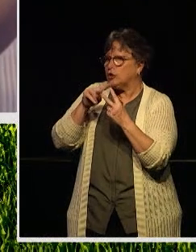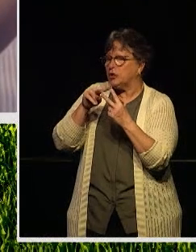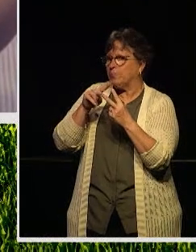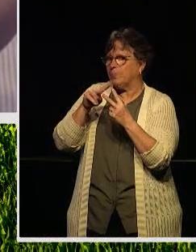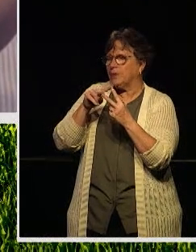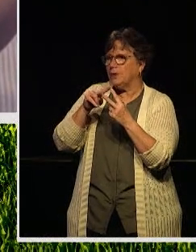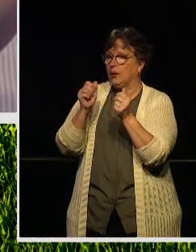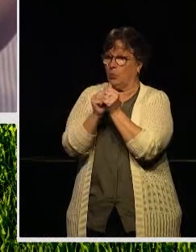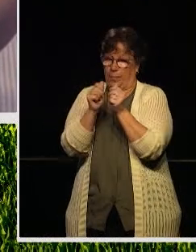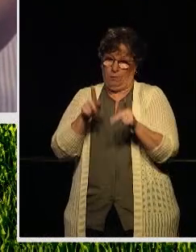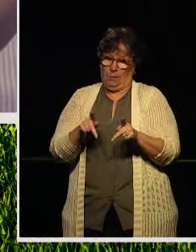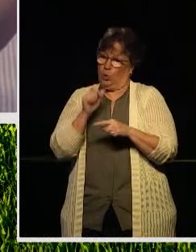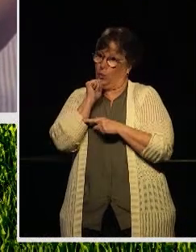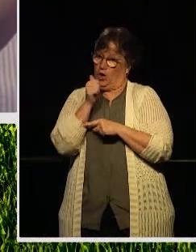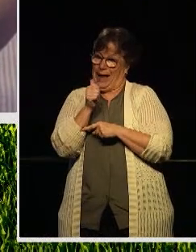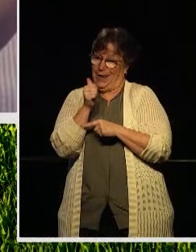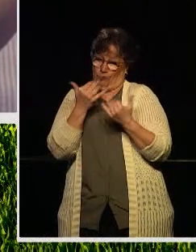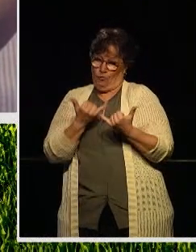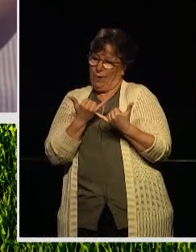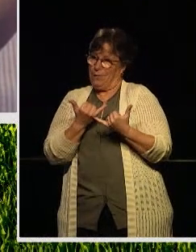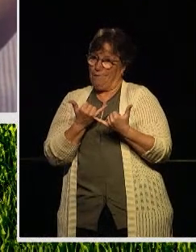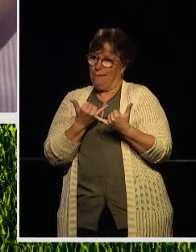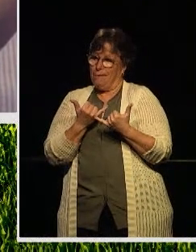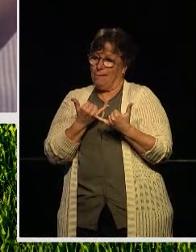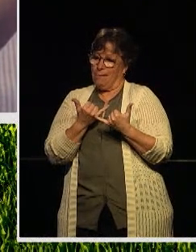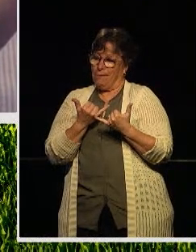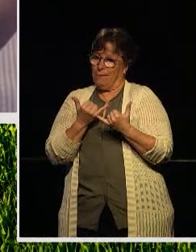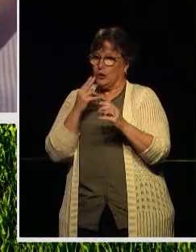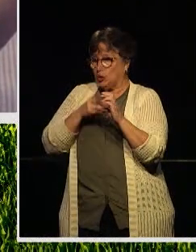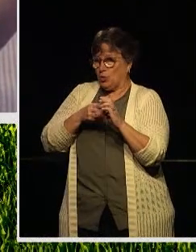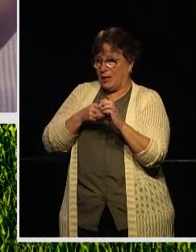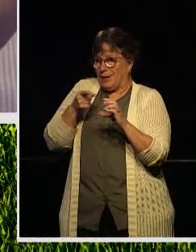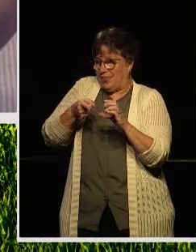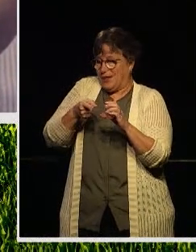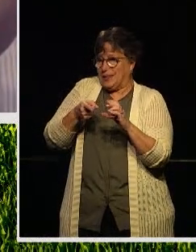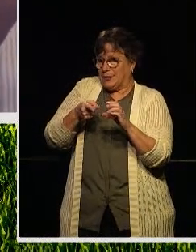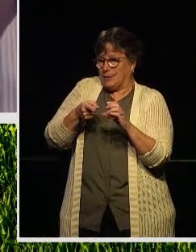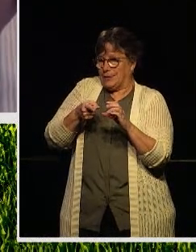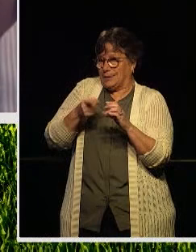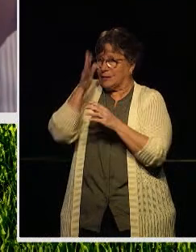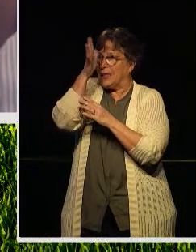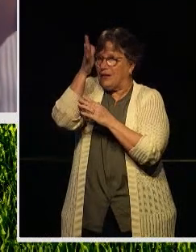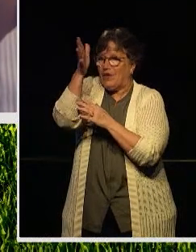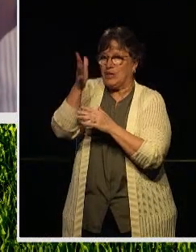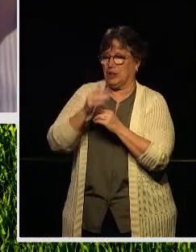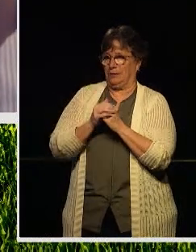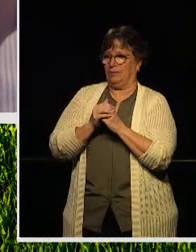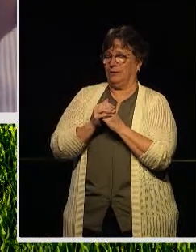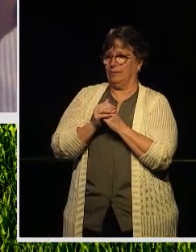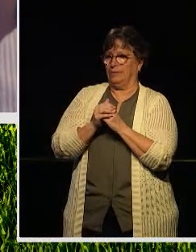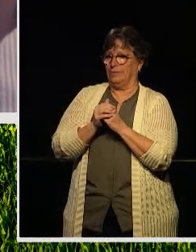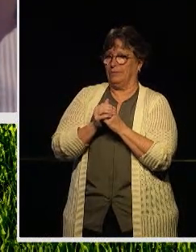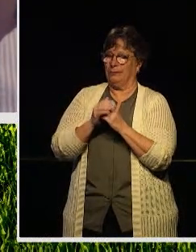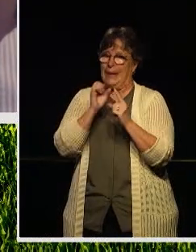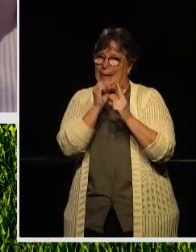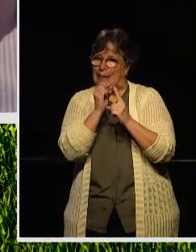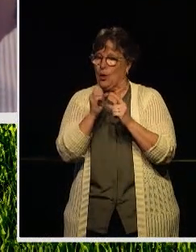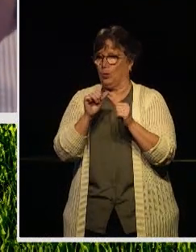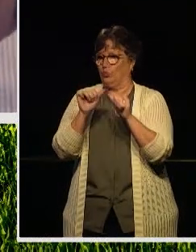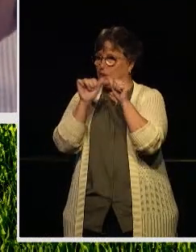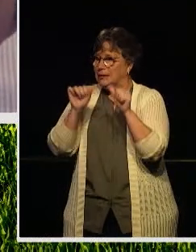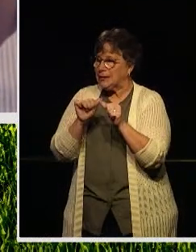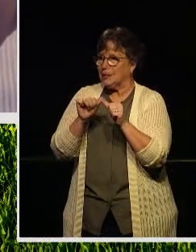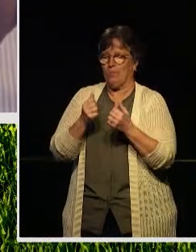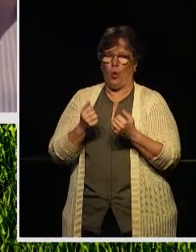with maybe people who are not currently participating in this kind of innovation ecosystem, or they have